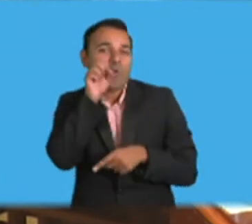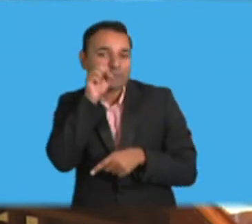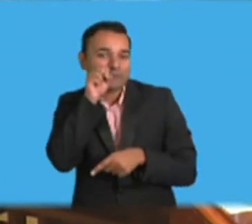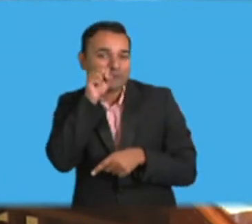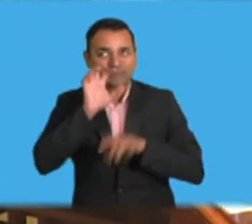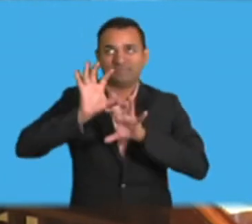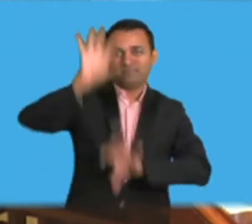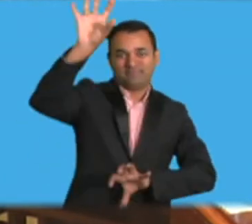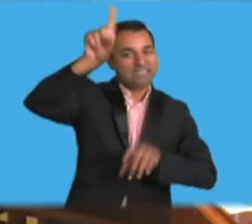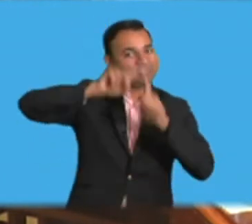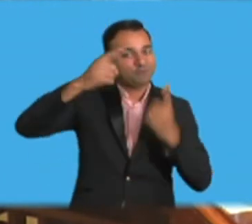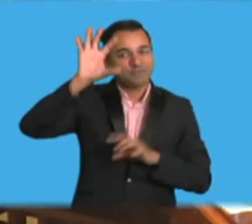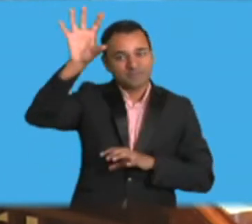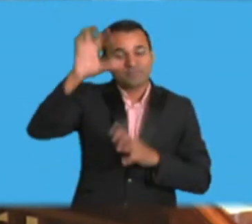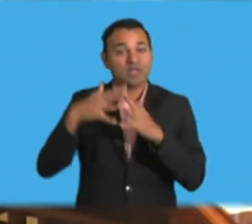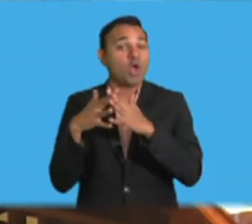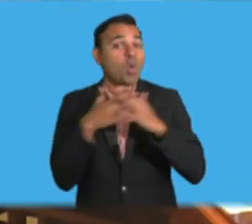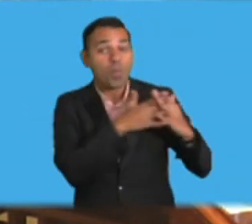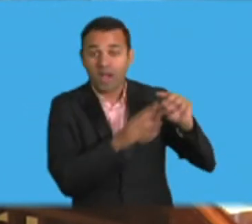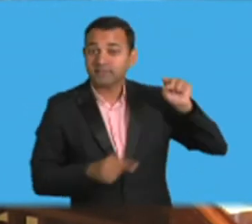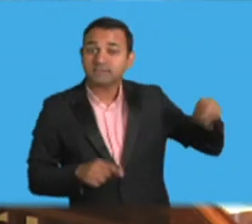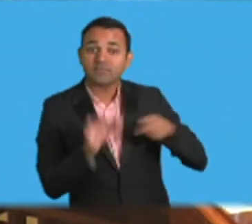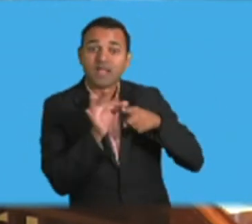is sky blue, and this is followed